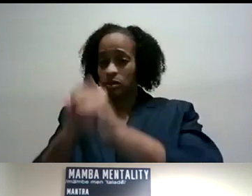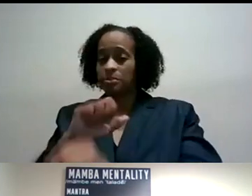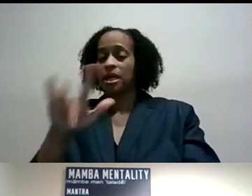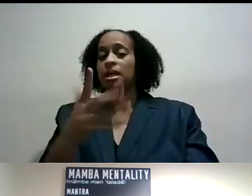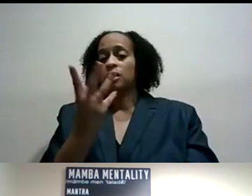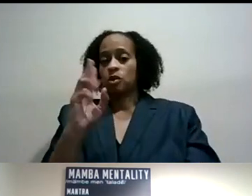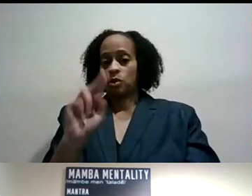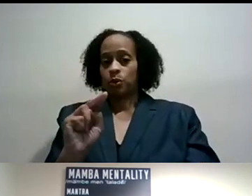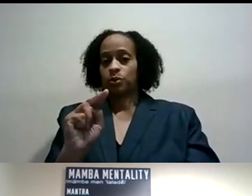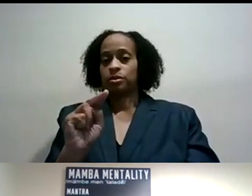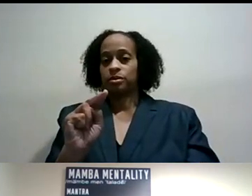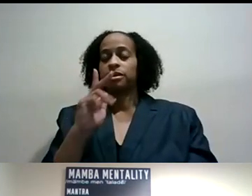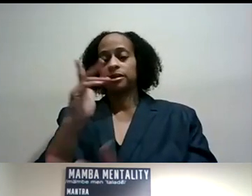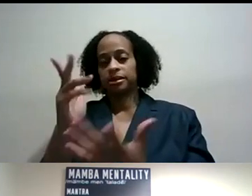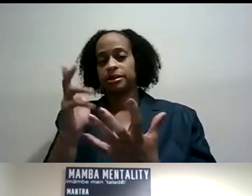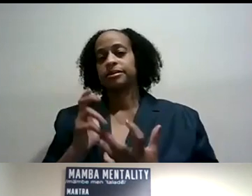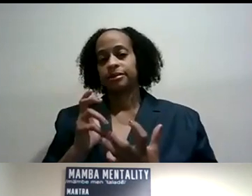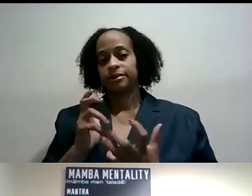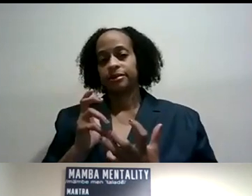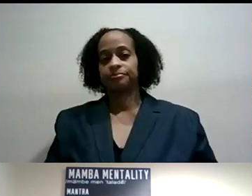own desires.